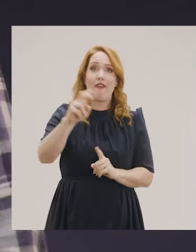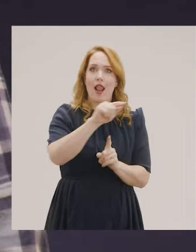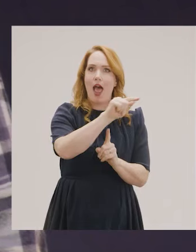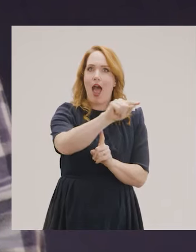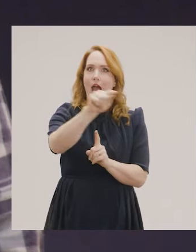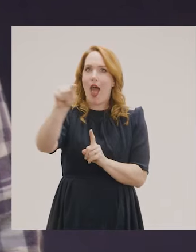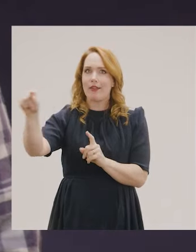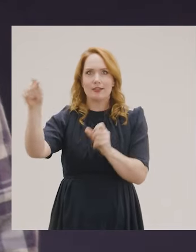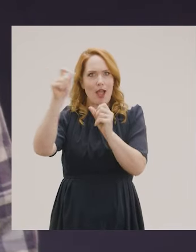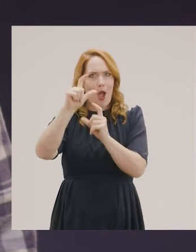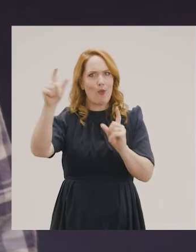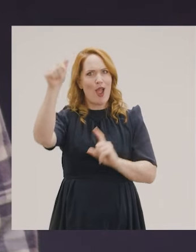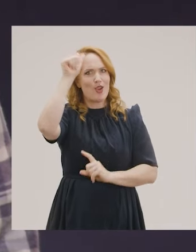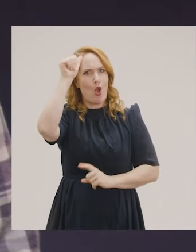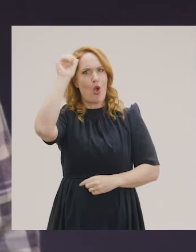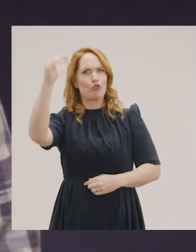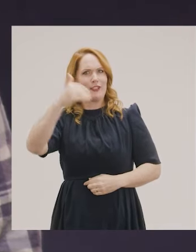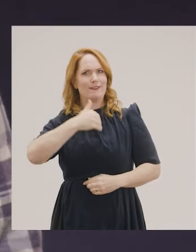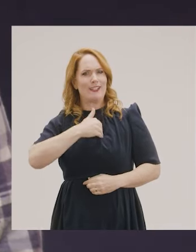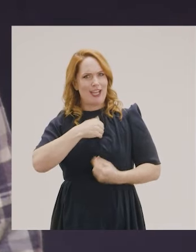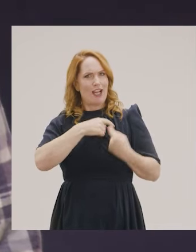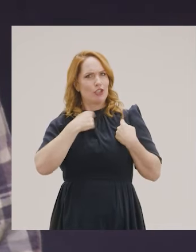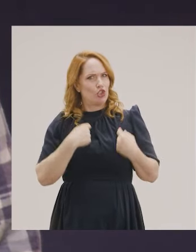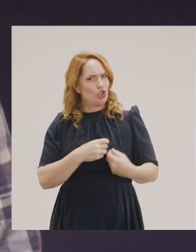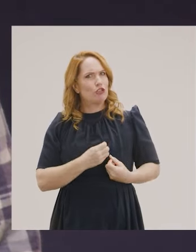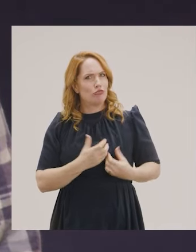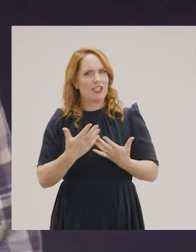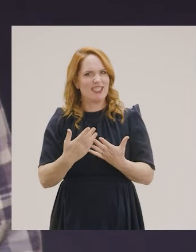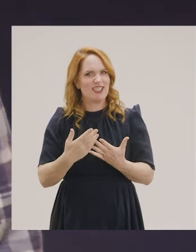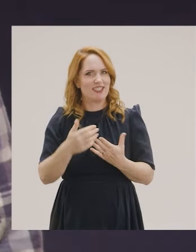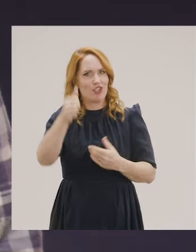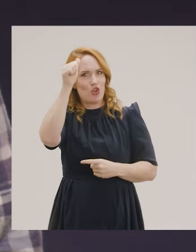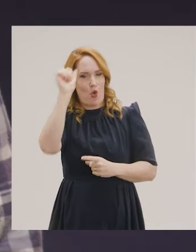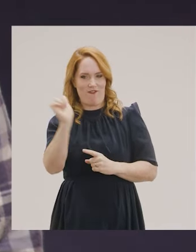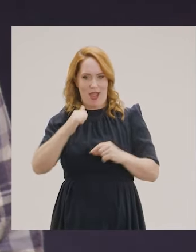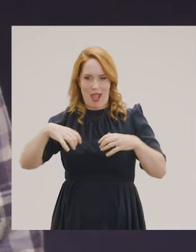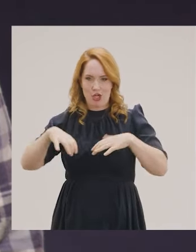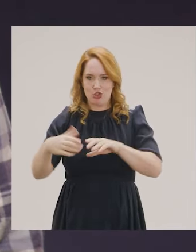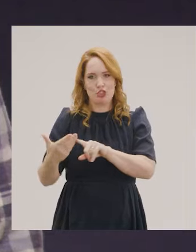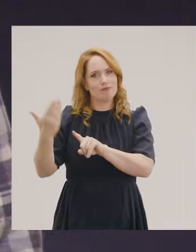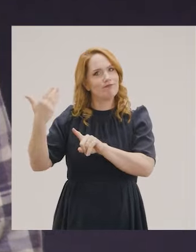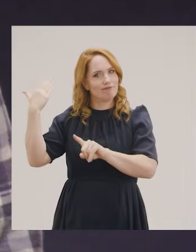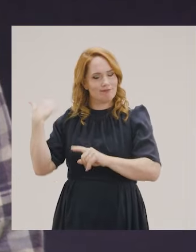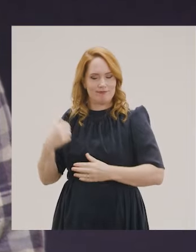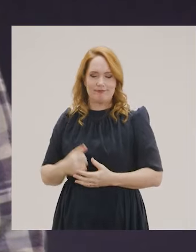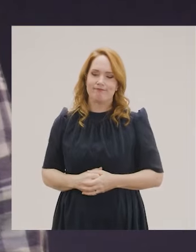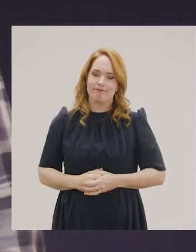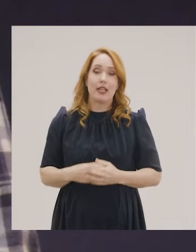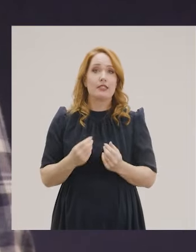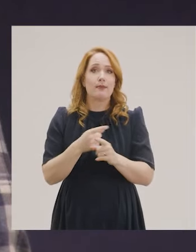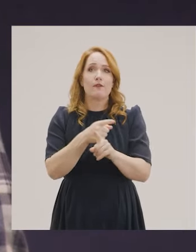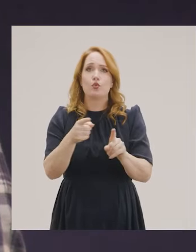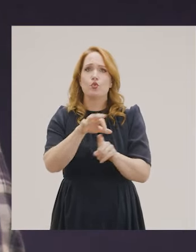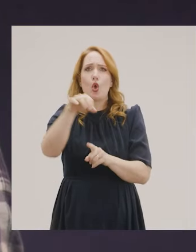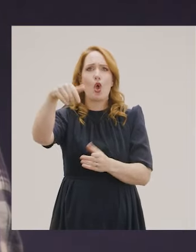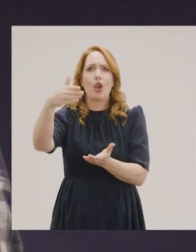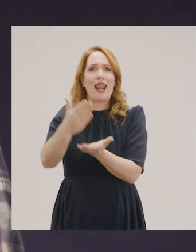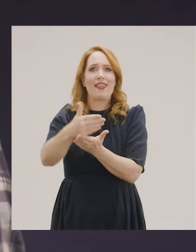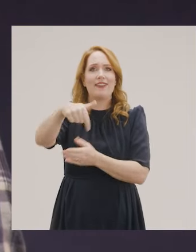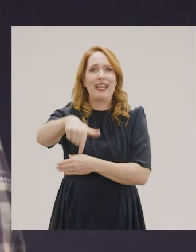all sorts of people have heard of some of the things that we've done. Many of you were not around when the earthquakes happened,